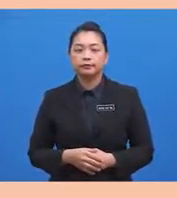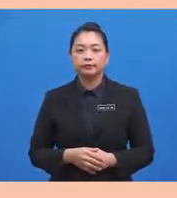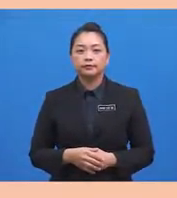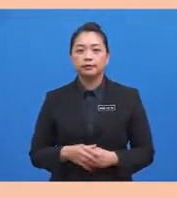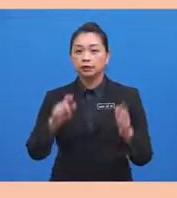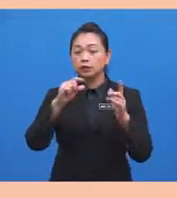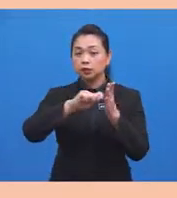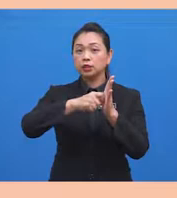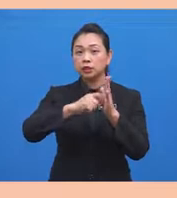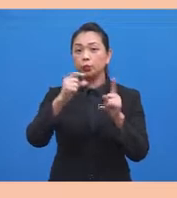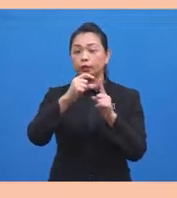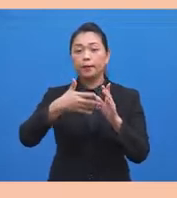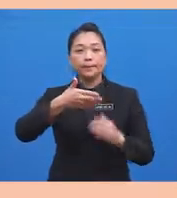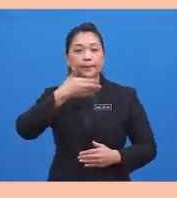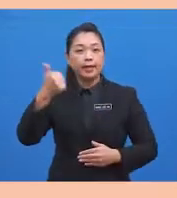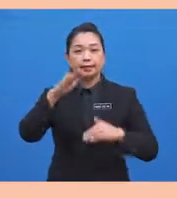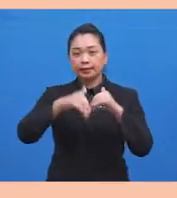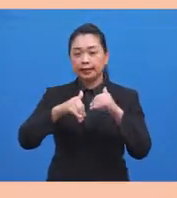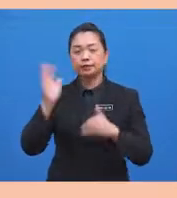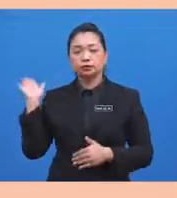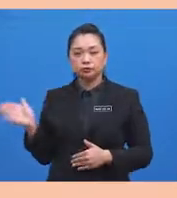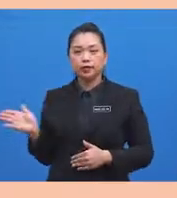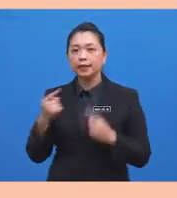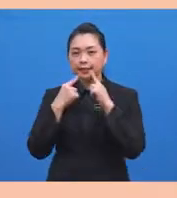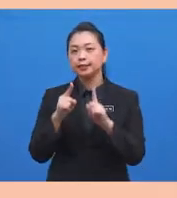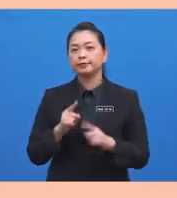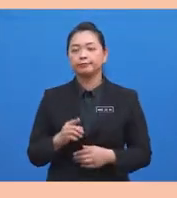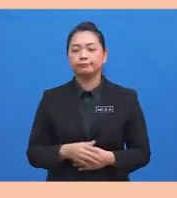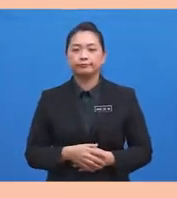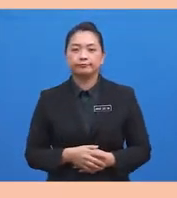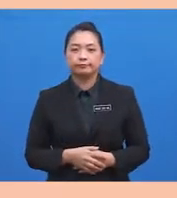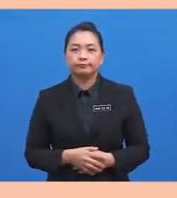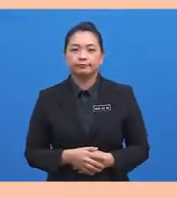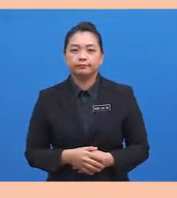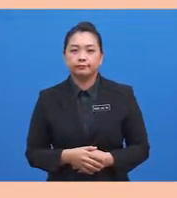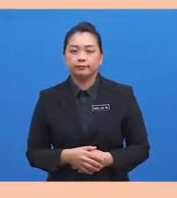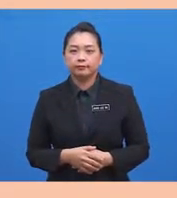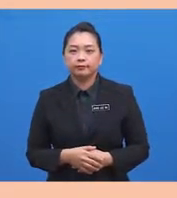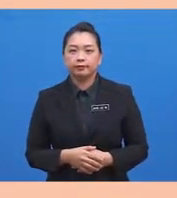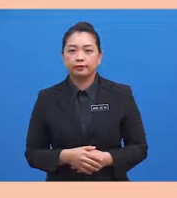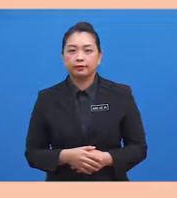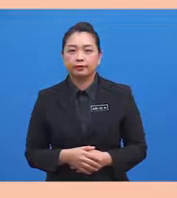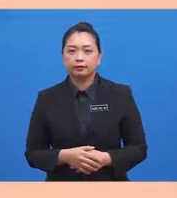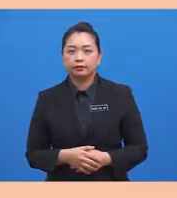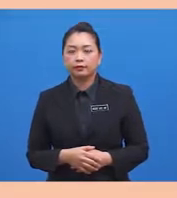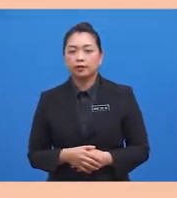is better than, and outdo is the answer. Number 8, is a person who has come to